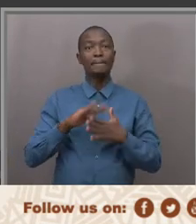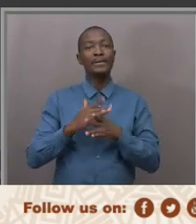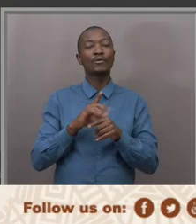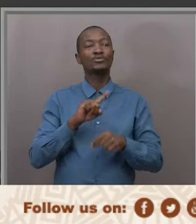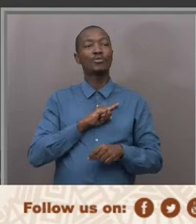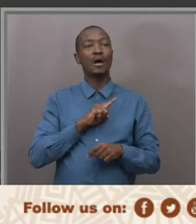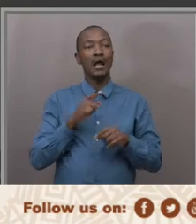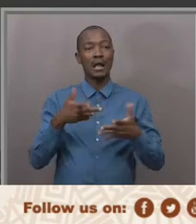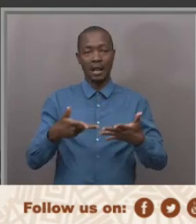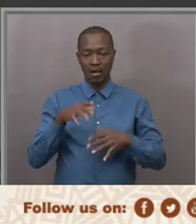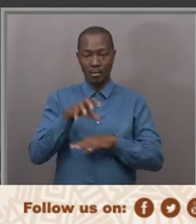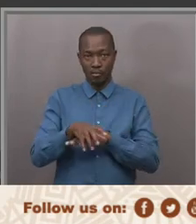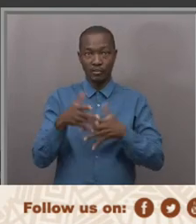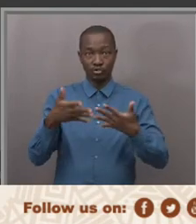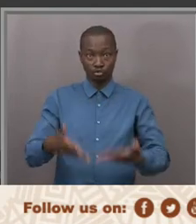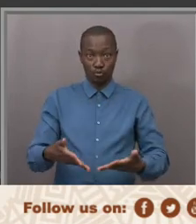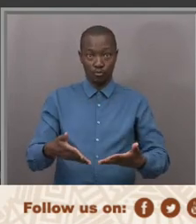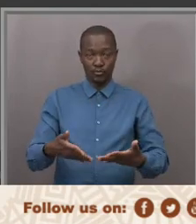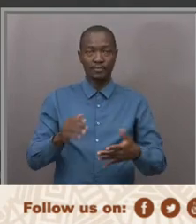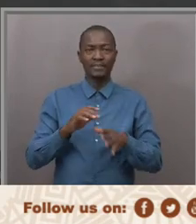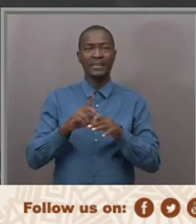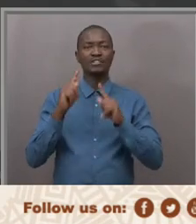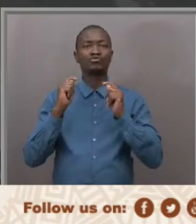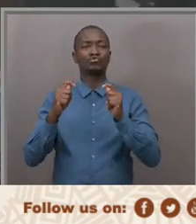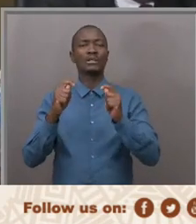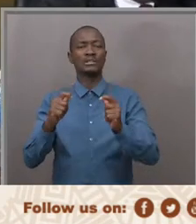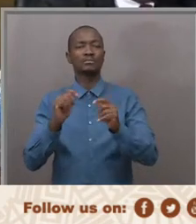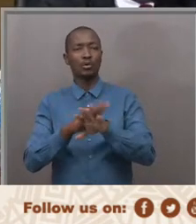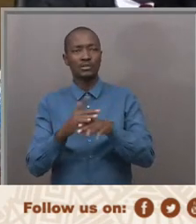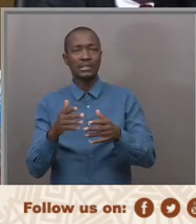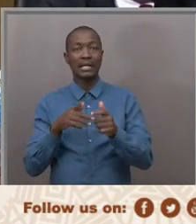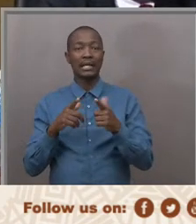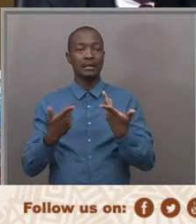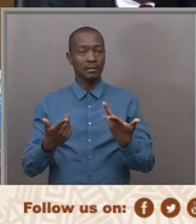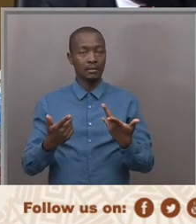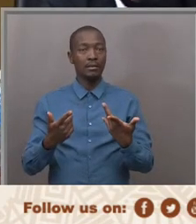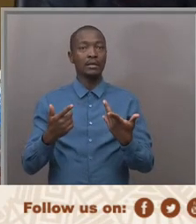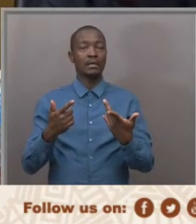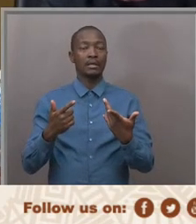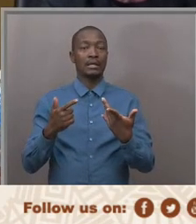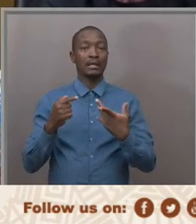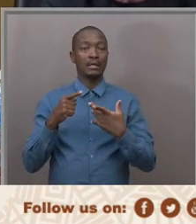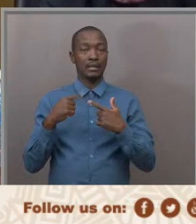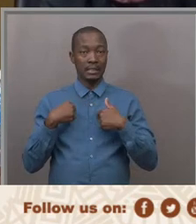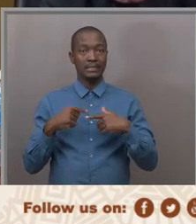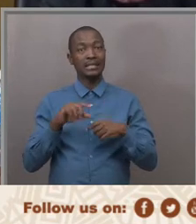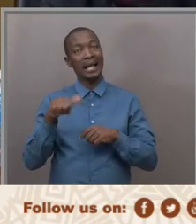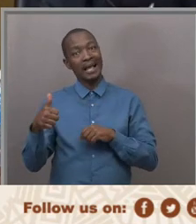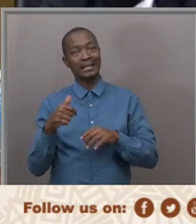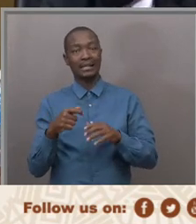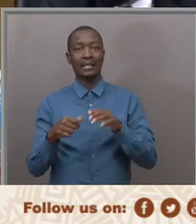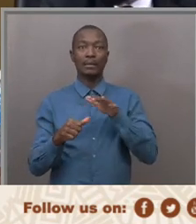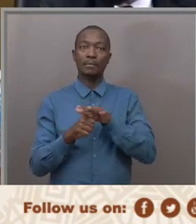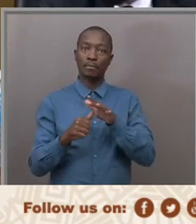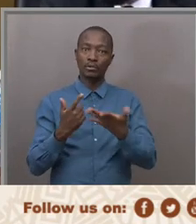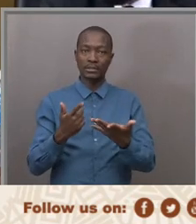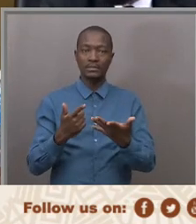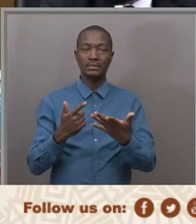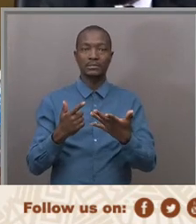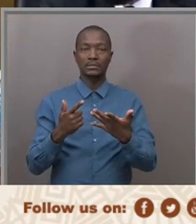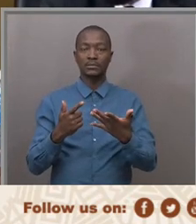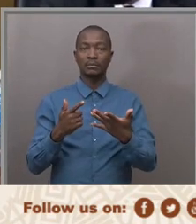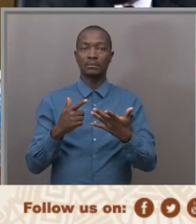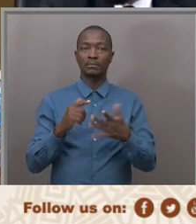province. Transport and logistics sector is another critical part of our economy. The ICT